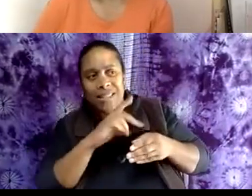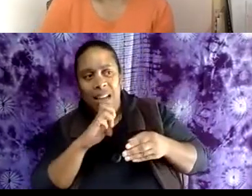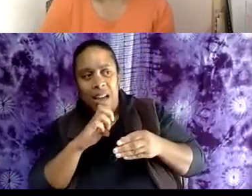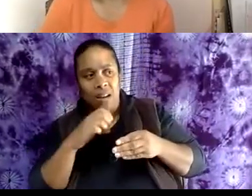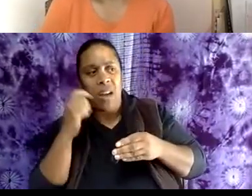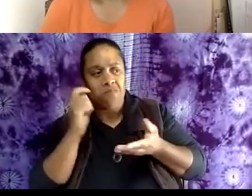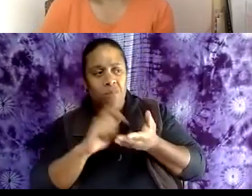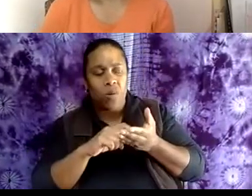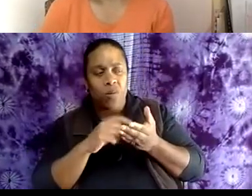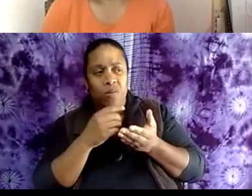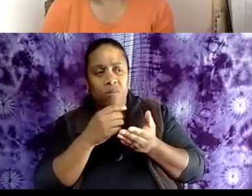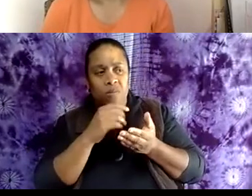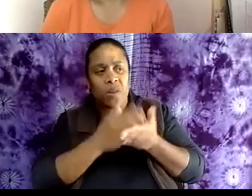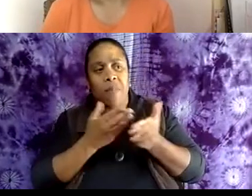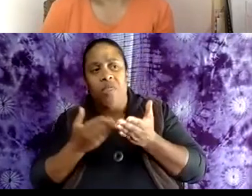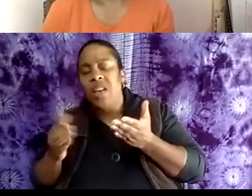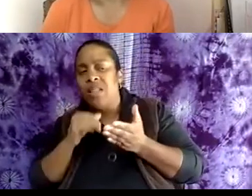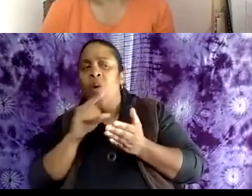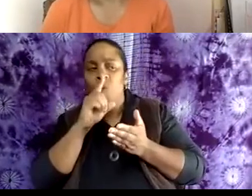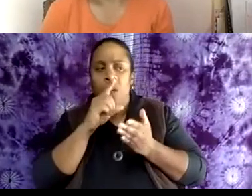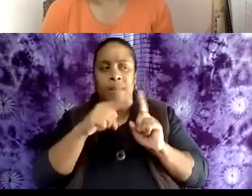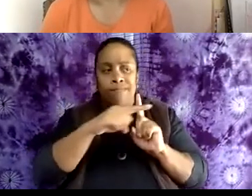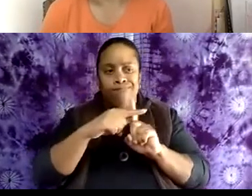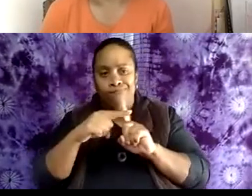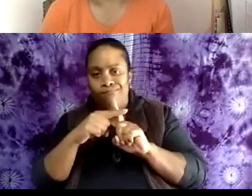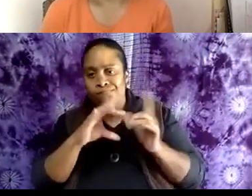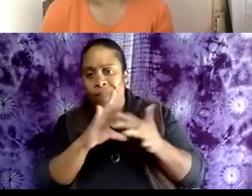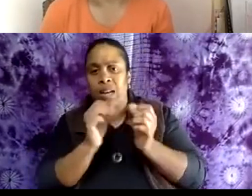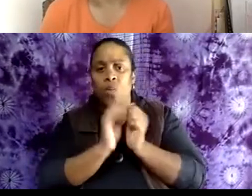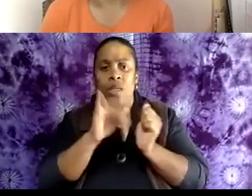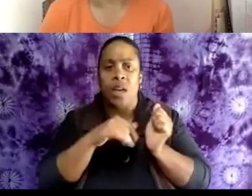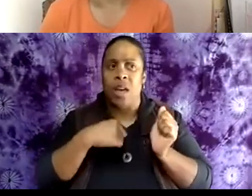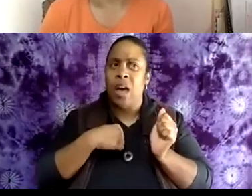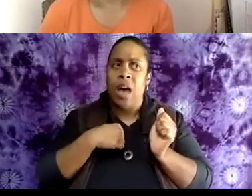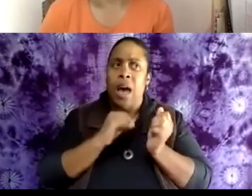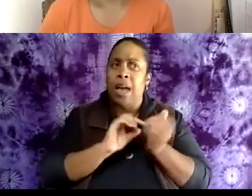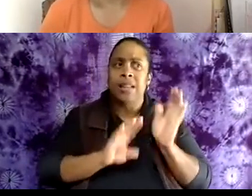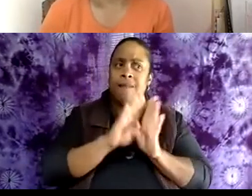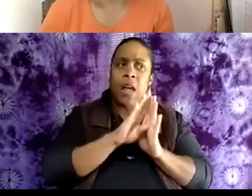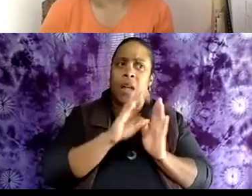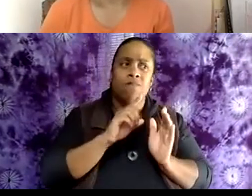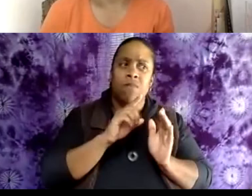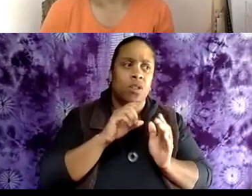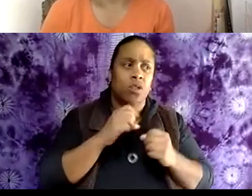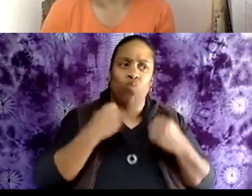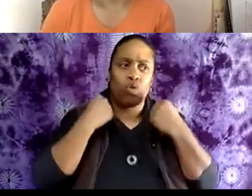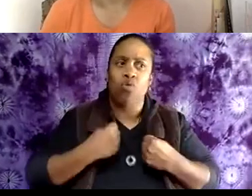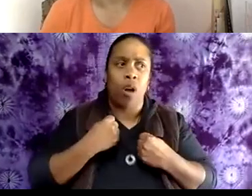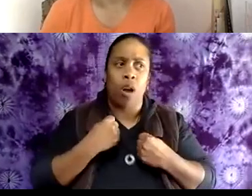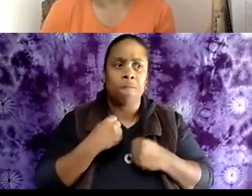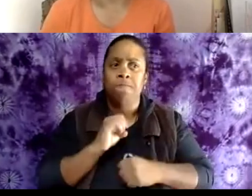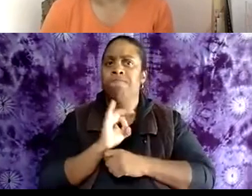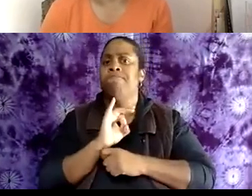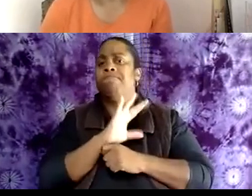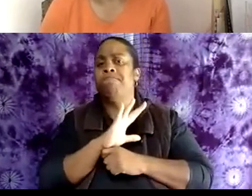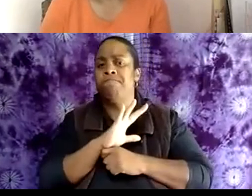these types of things. I really had a strong hatred for it, very strong, to where if I would see a church, I would feel